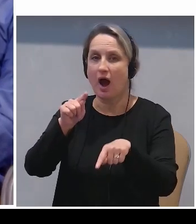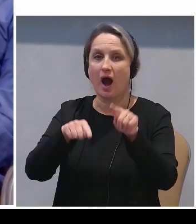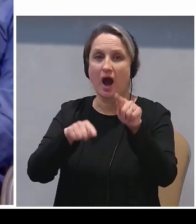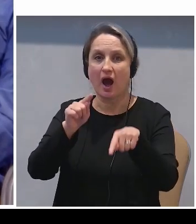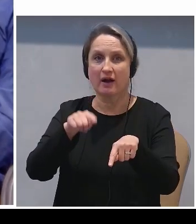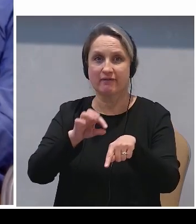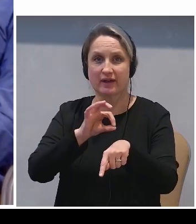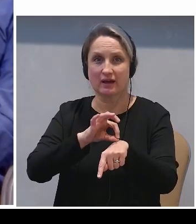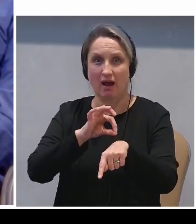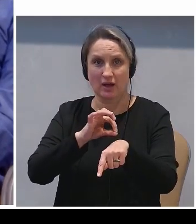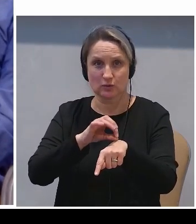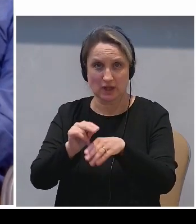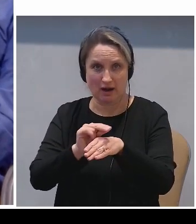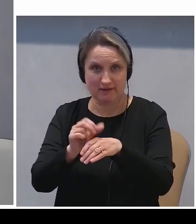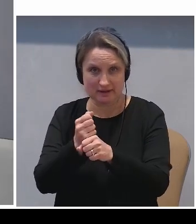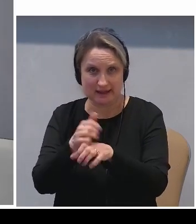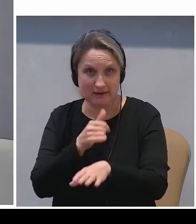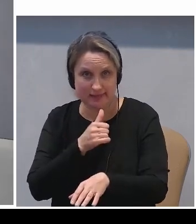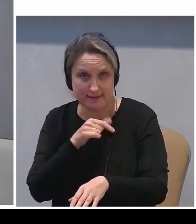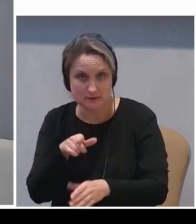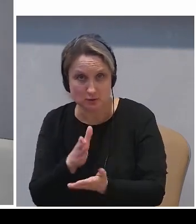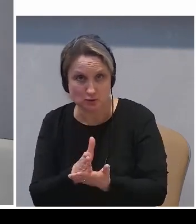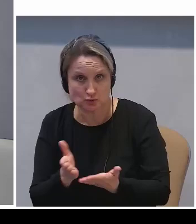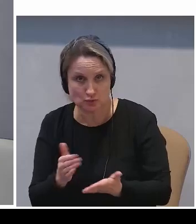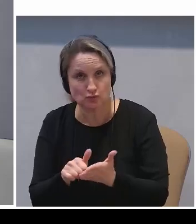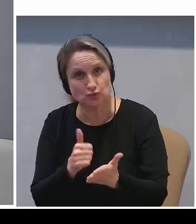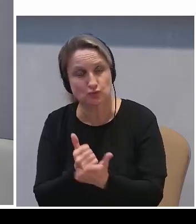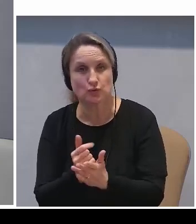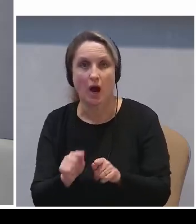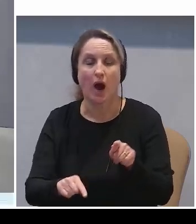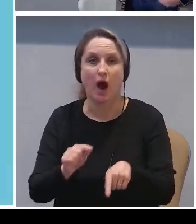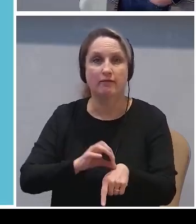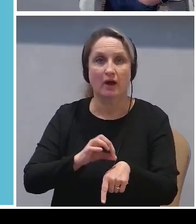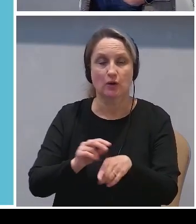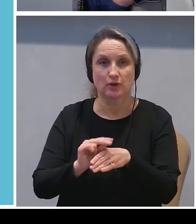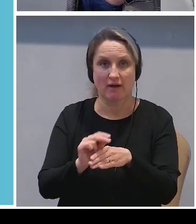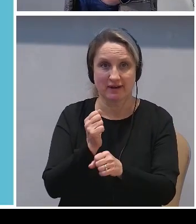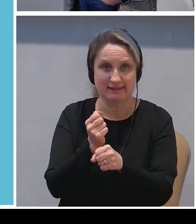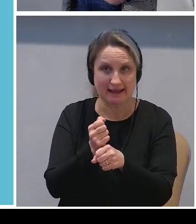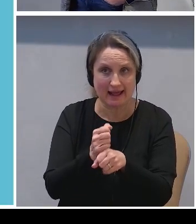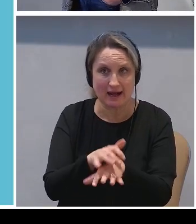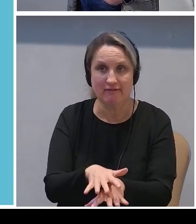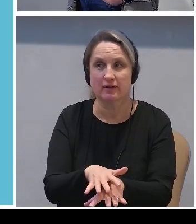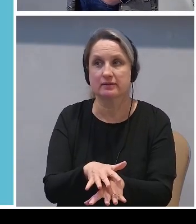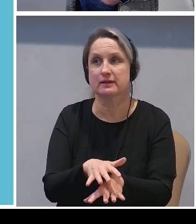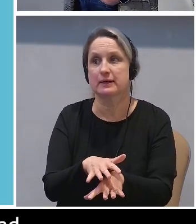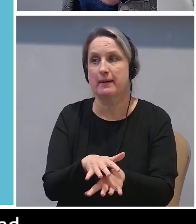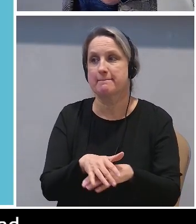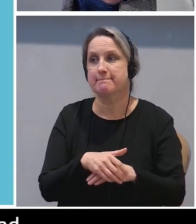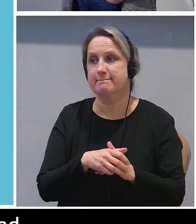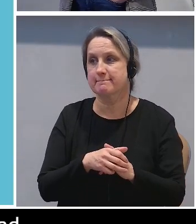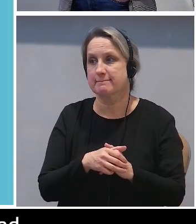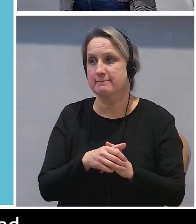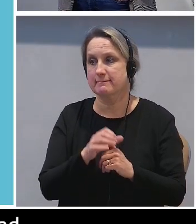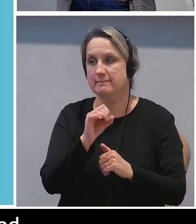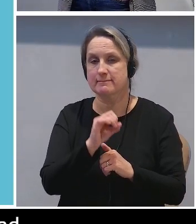So through this program, researchers that were linked to these European reference networks, they were asked what among different services were